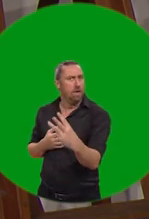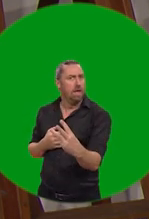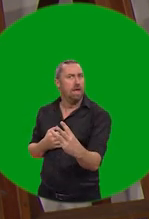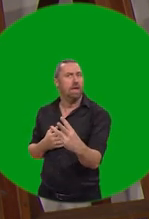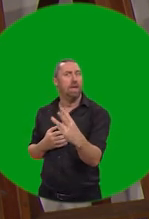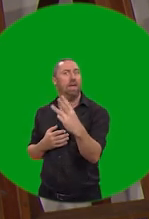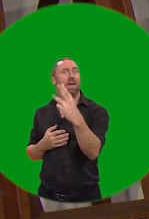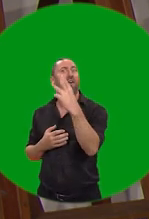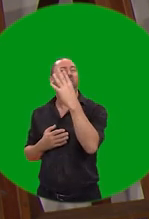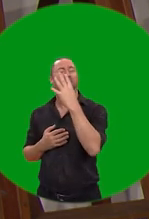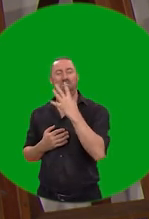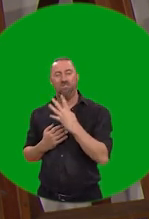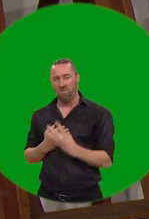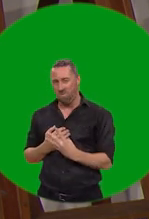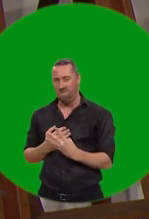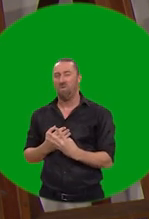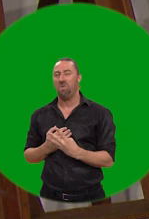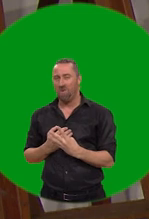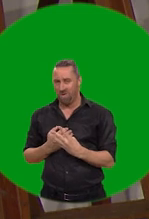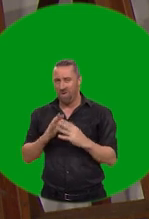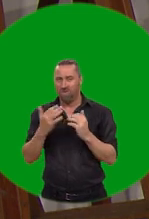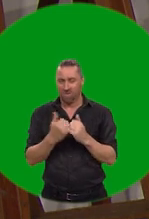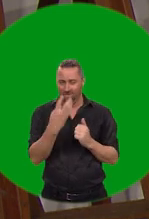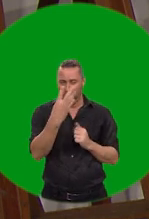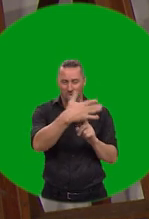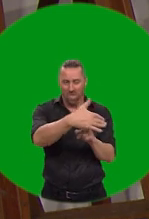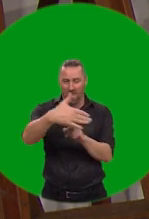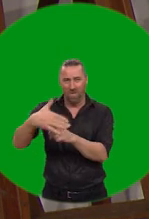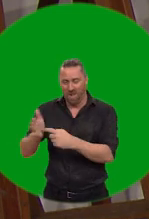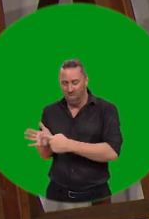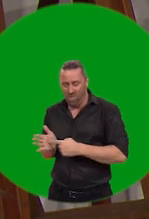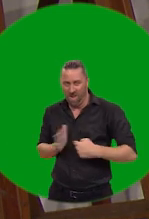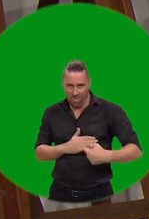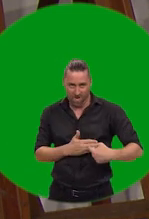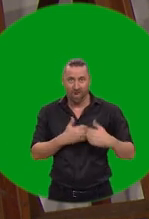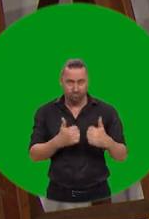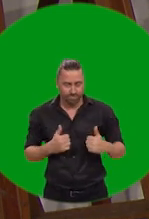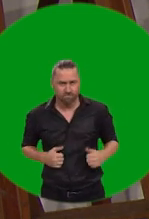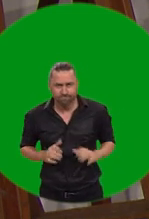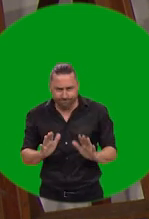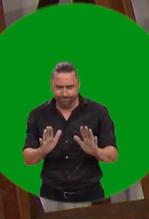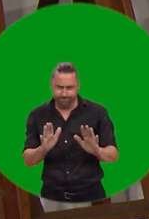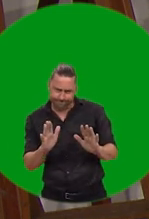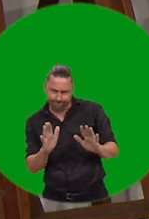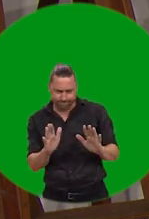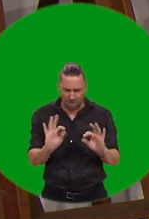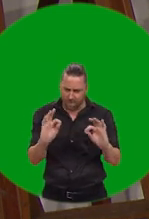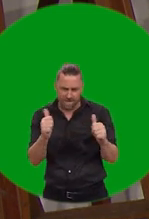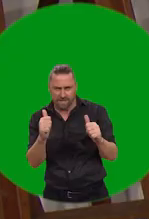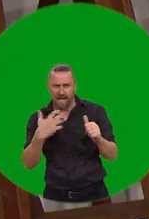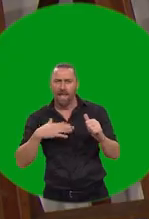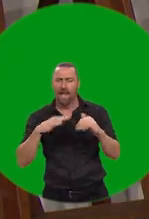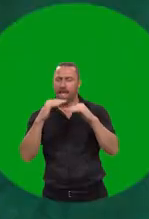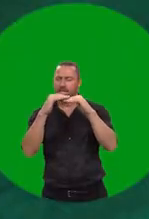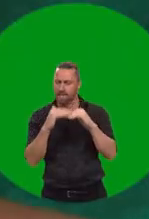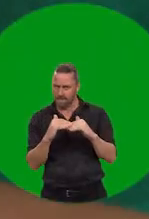1, 2, 3, and that's right, 4 wheels. Now it's looking pretty good, but I think it needs a seat. So we'll